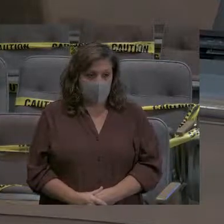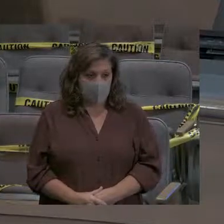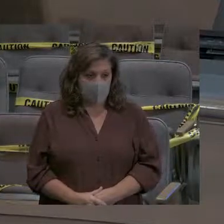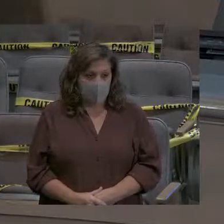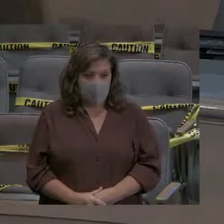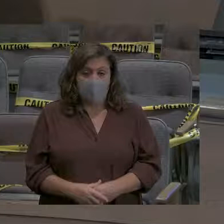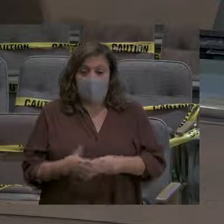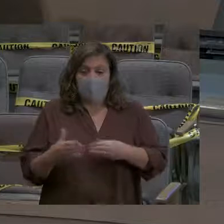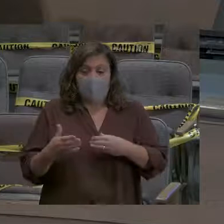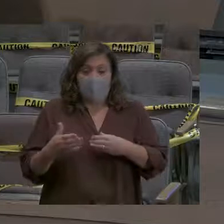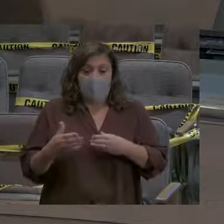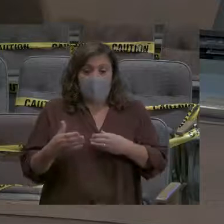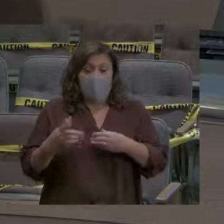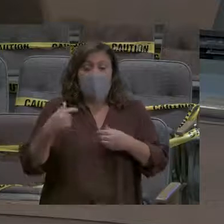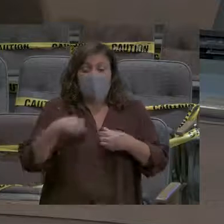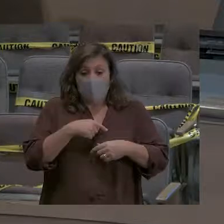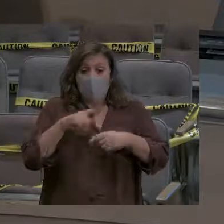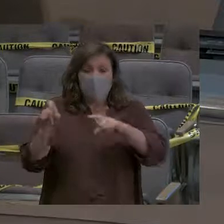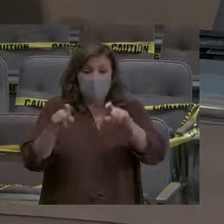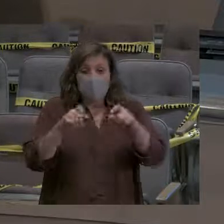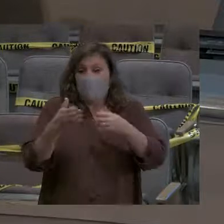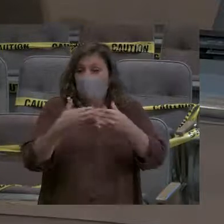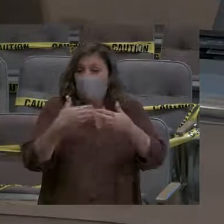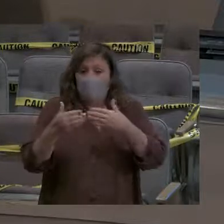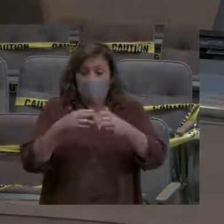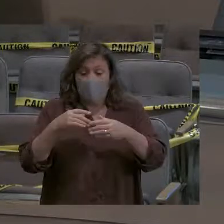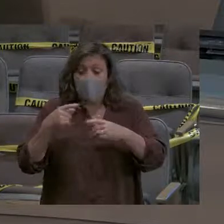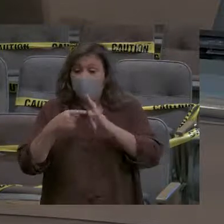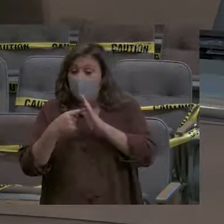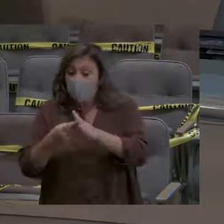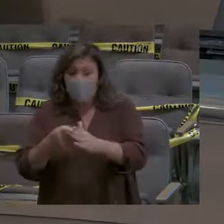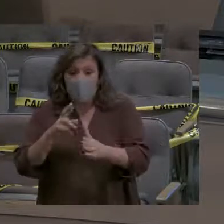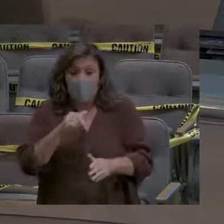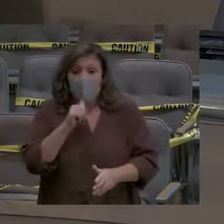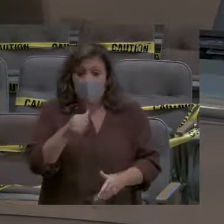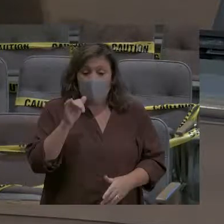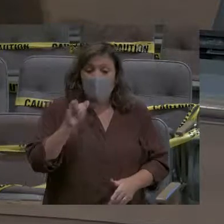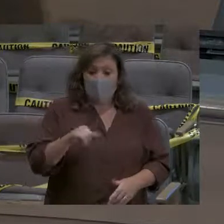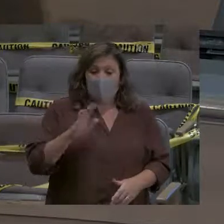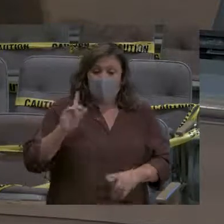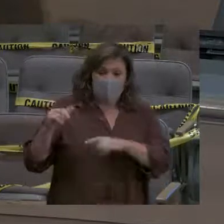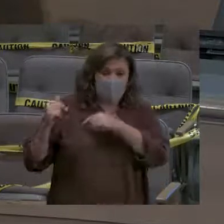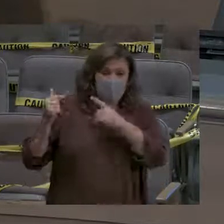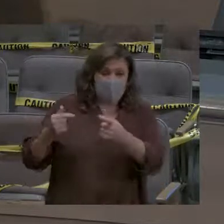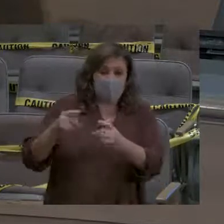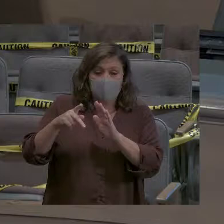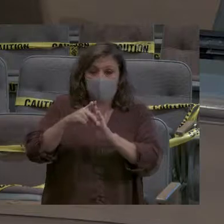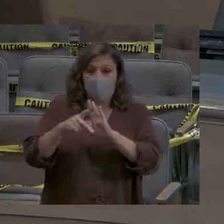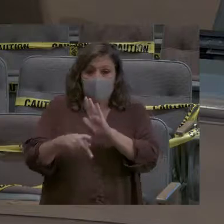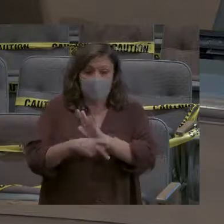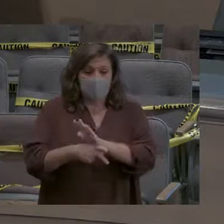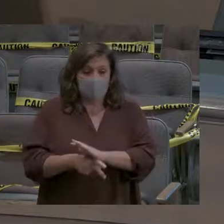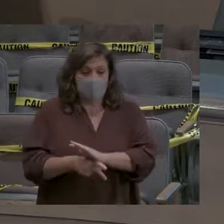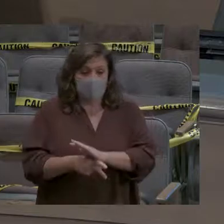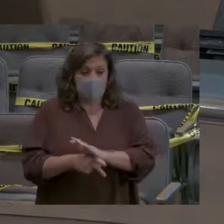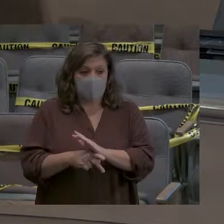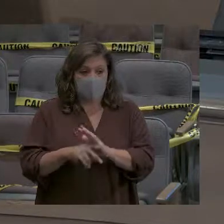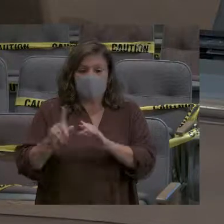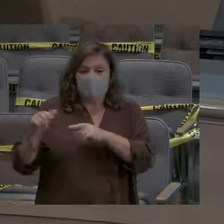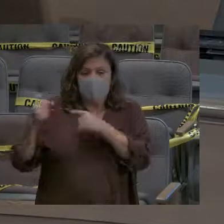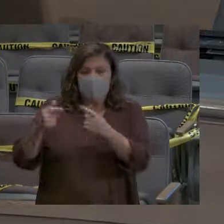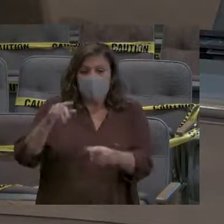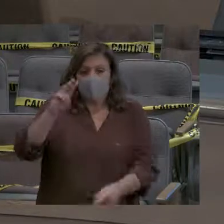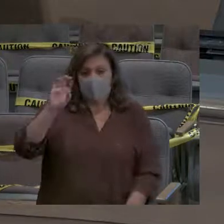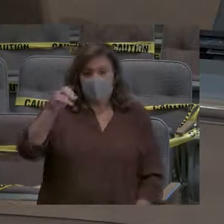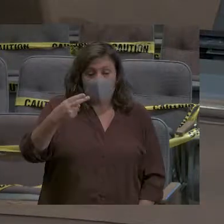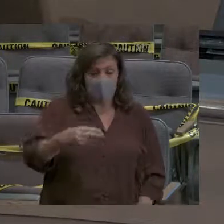have symptoms of COVID-19 or not. That has been our policy since about